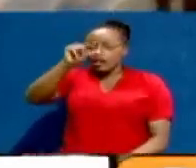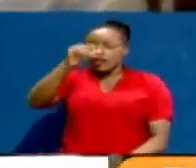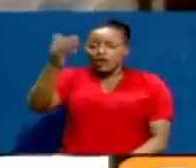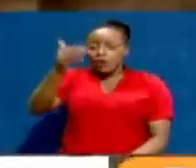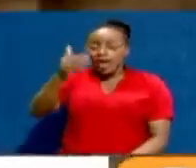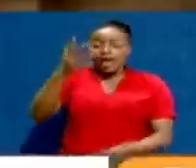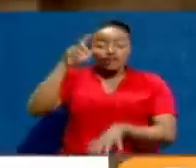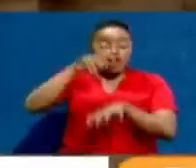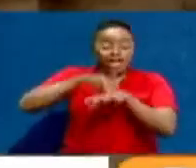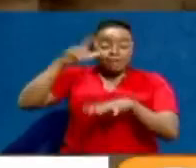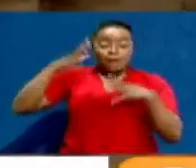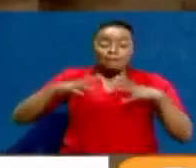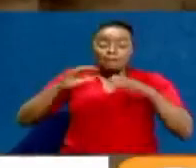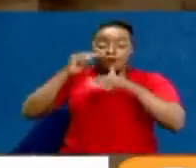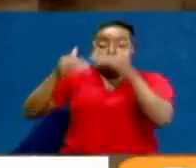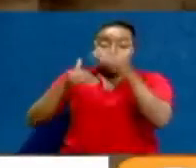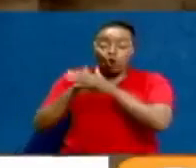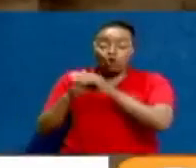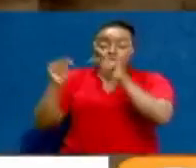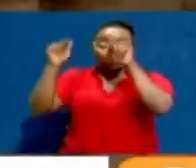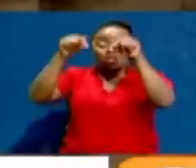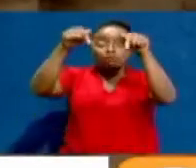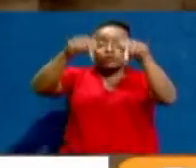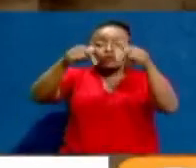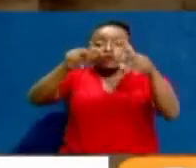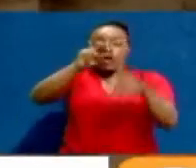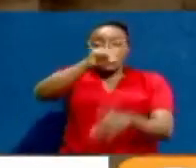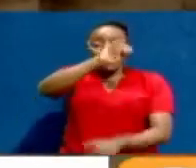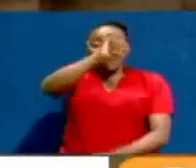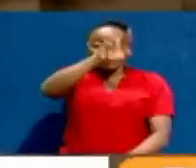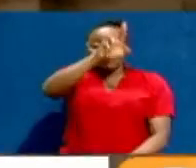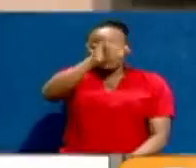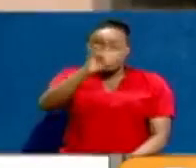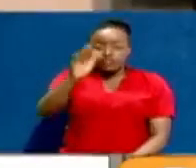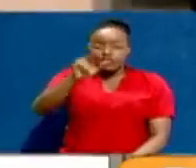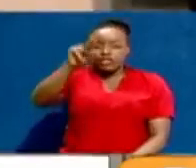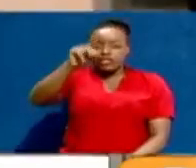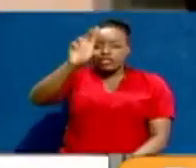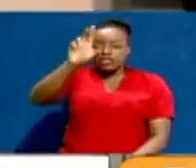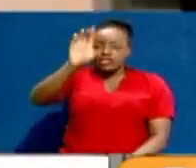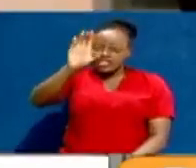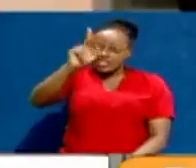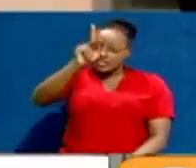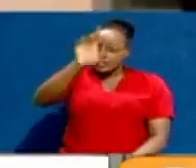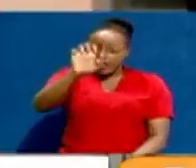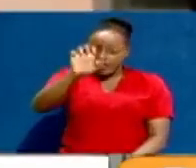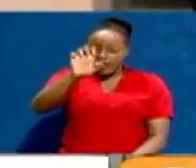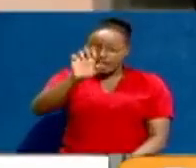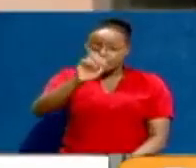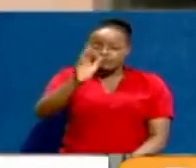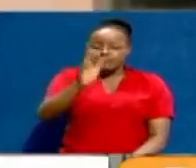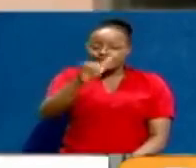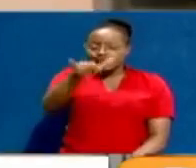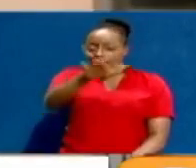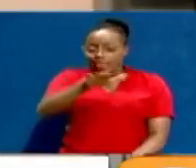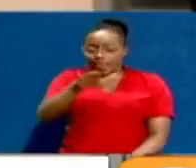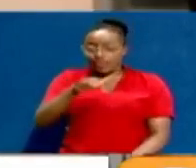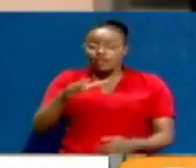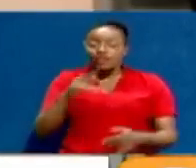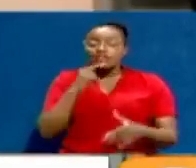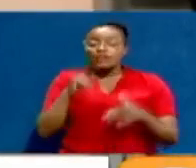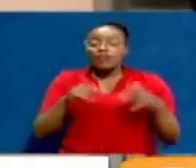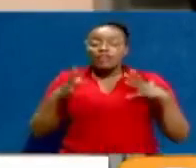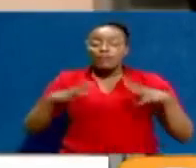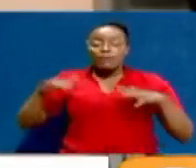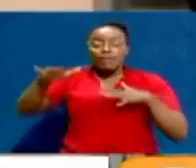of the Aembu, all who are present today at the Njuri Njeke shrine. Hapa ni kusema watu wa